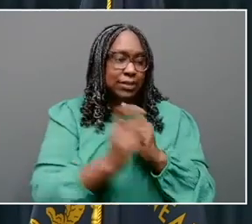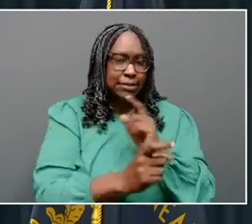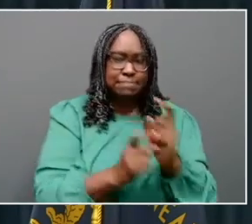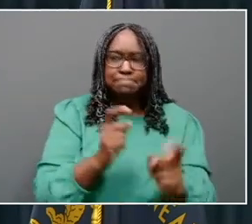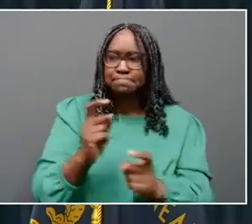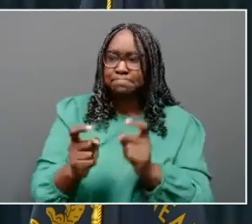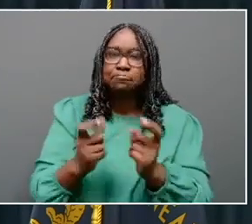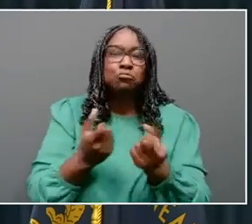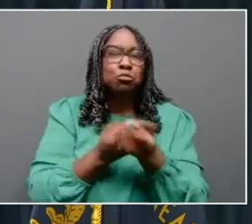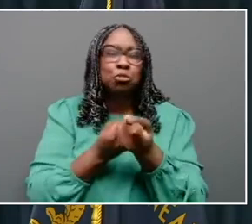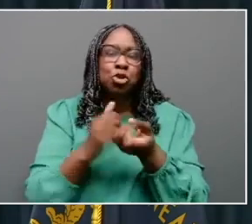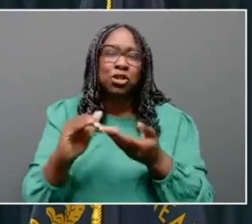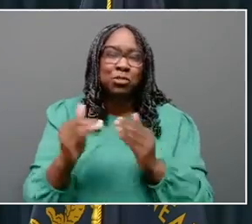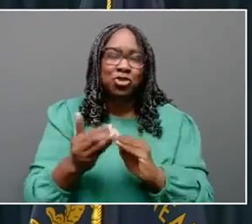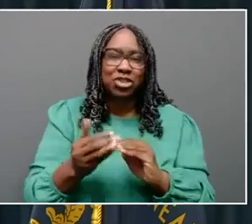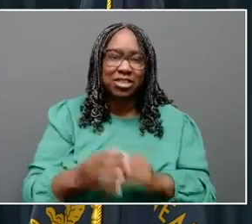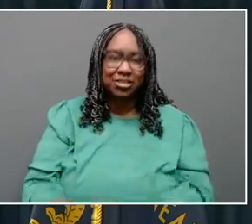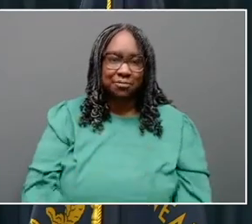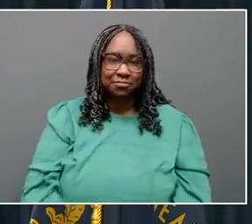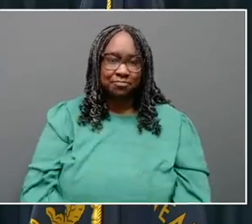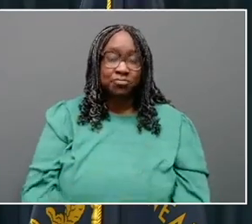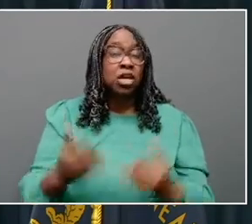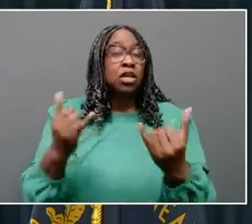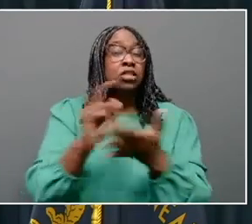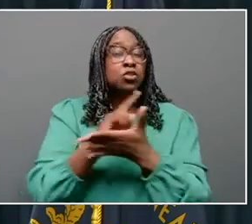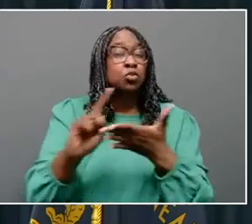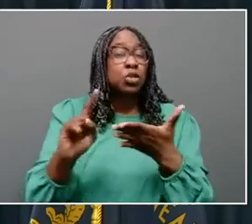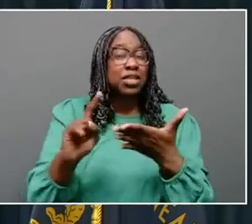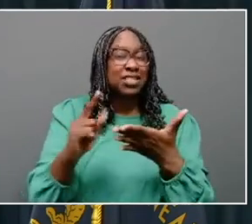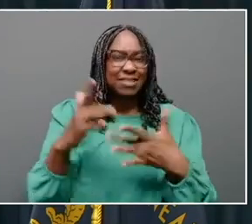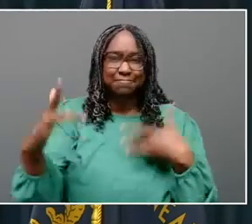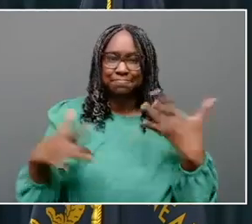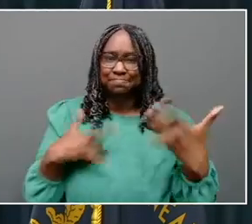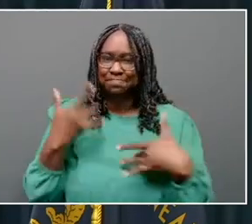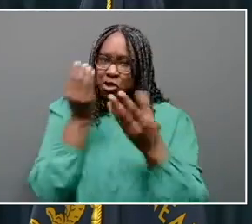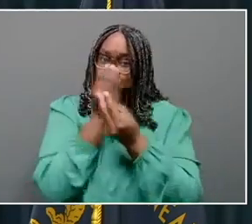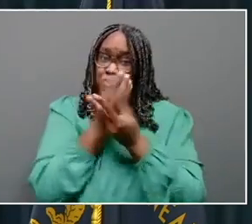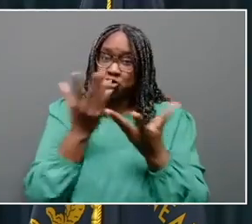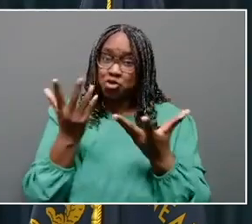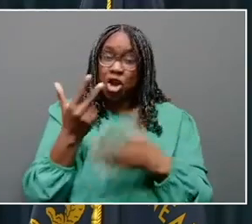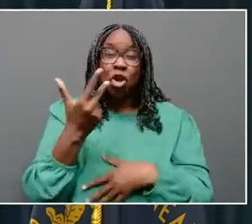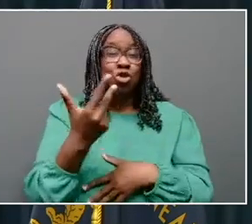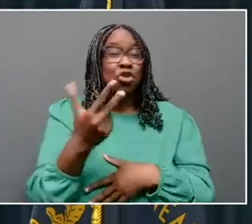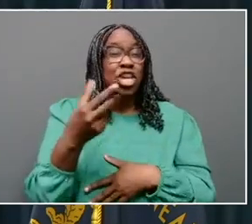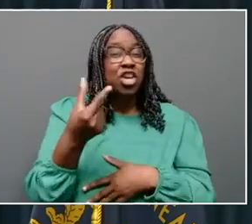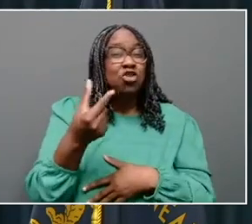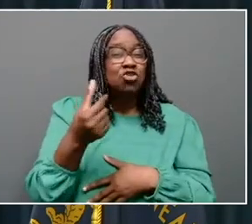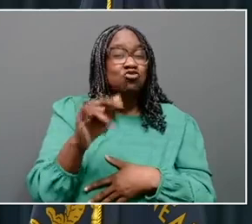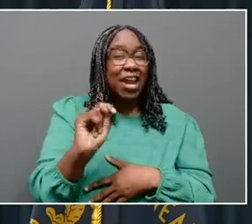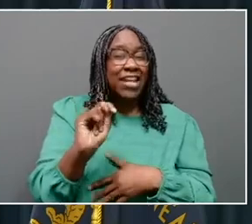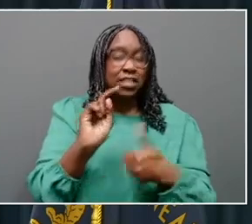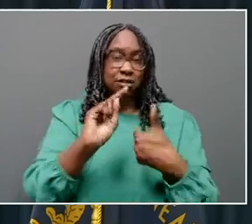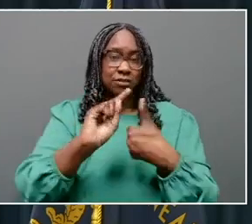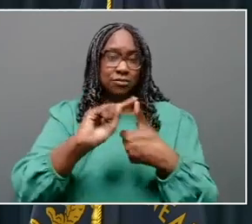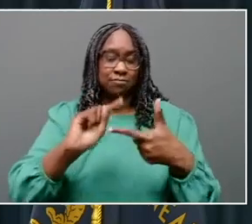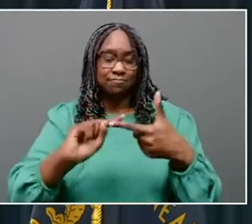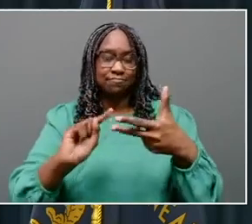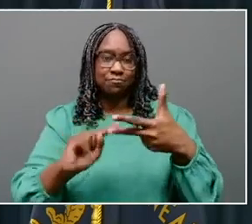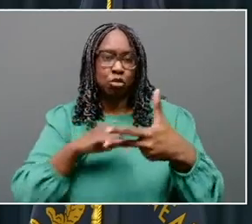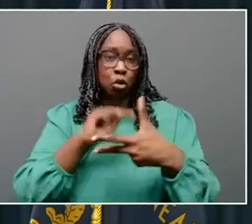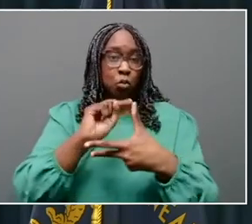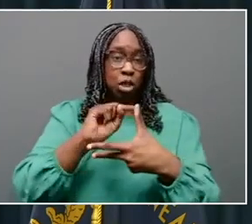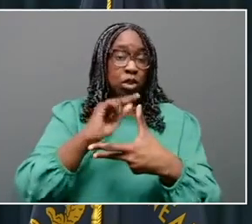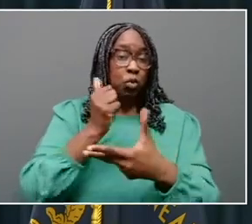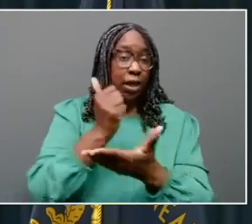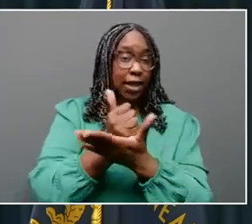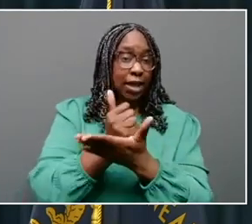communities. This week, we also received some exciting news in the form of three grants, one of which is also going to help us prevent flooding